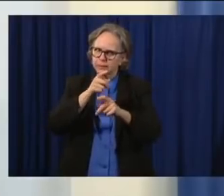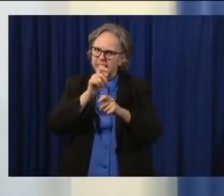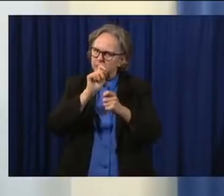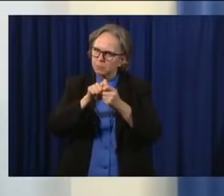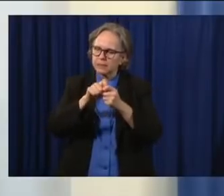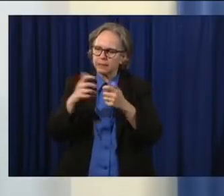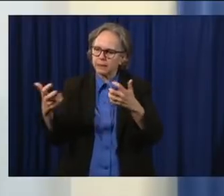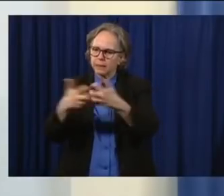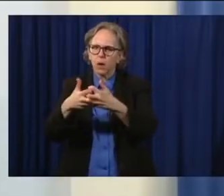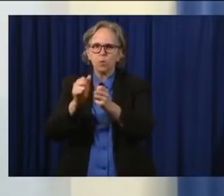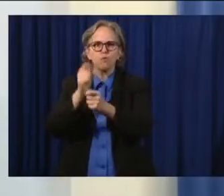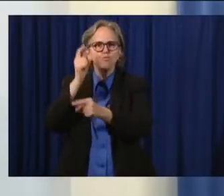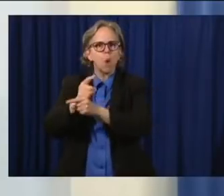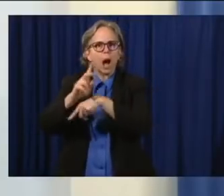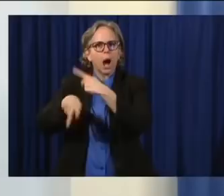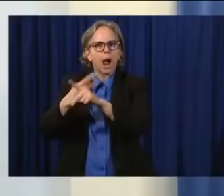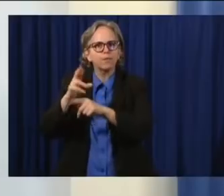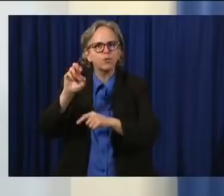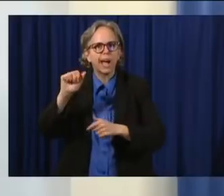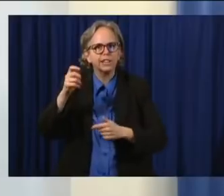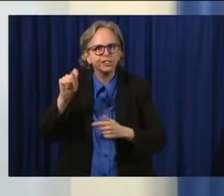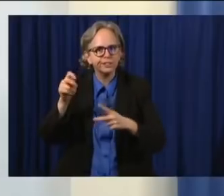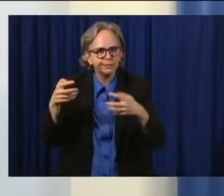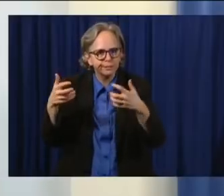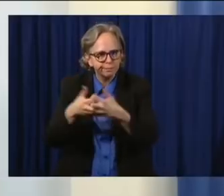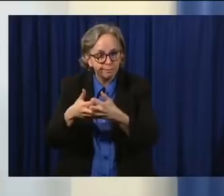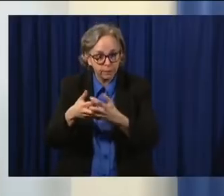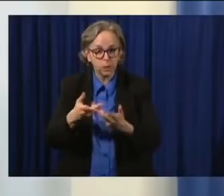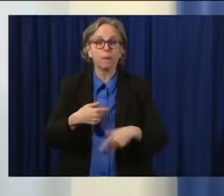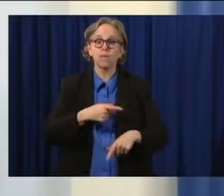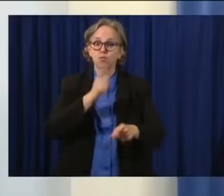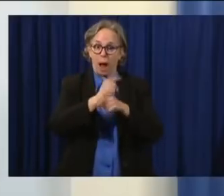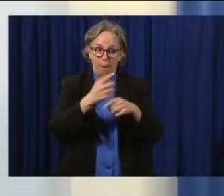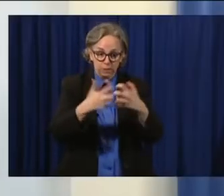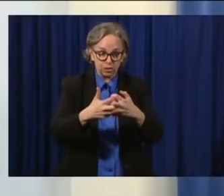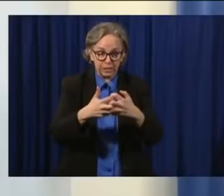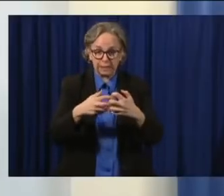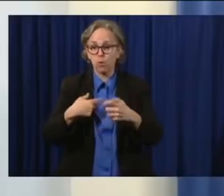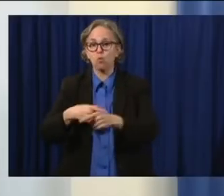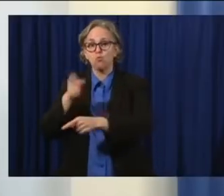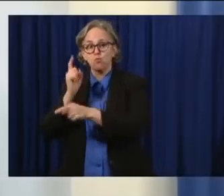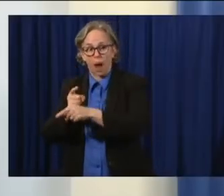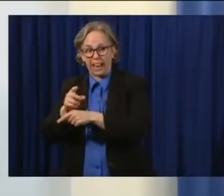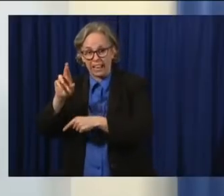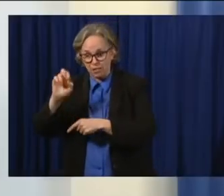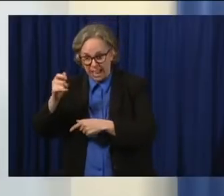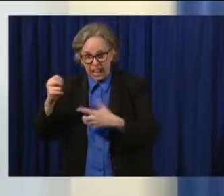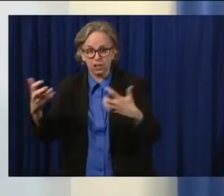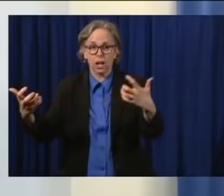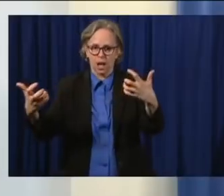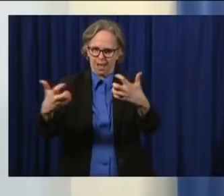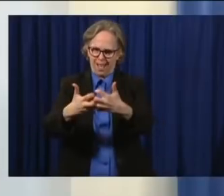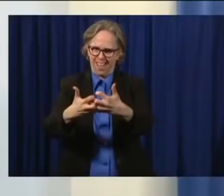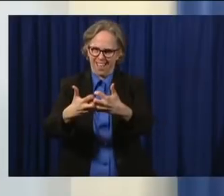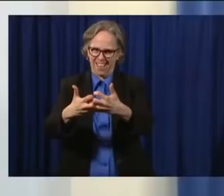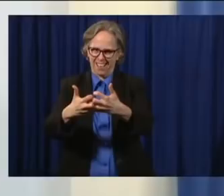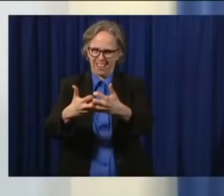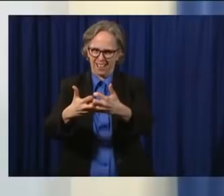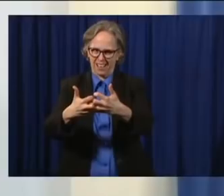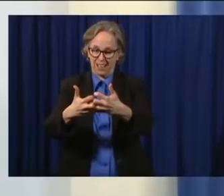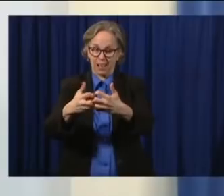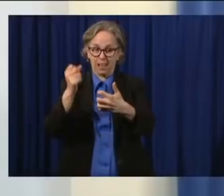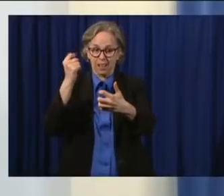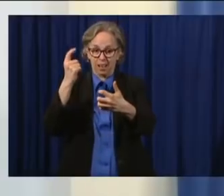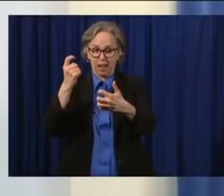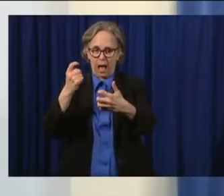delivered, we have the machines, and we have that reagent. But that's a capacity of a machine. That's a